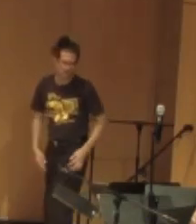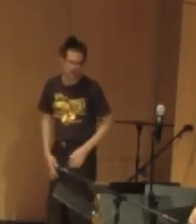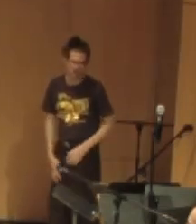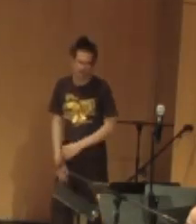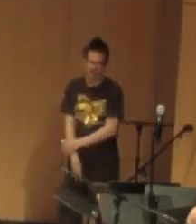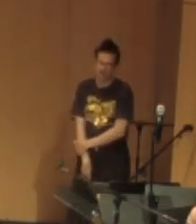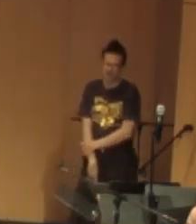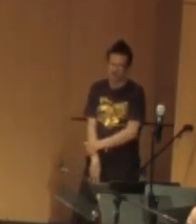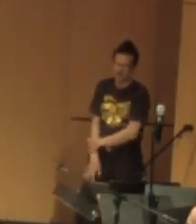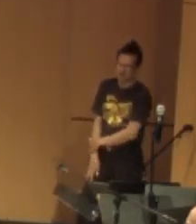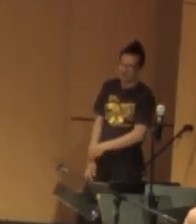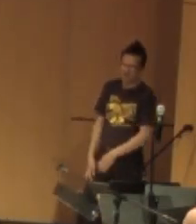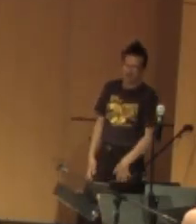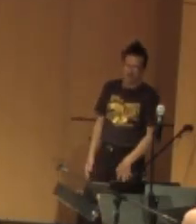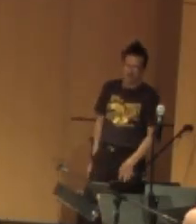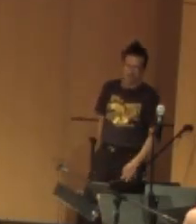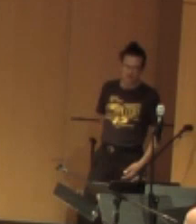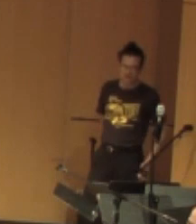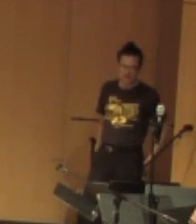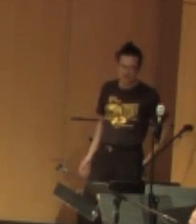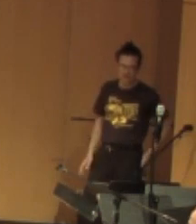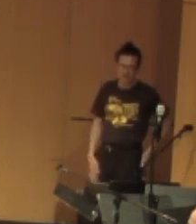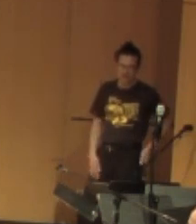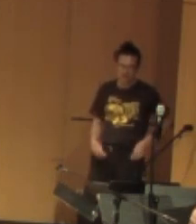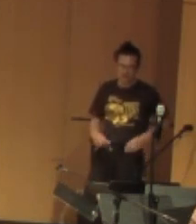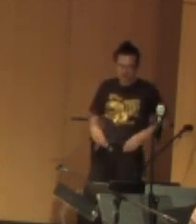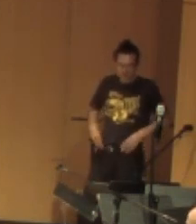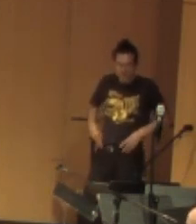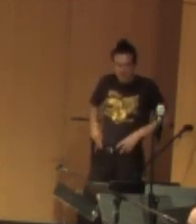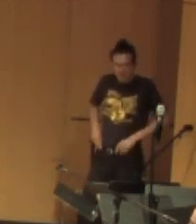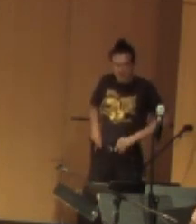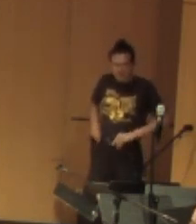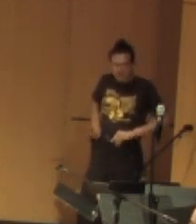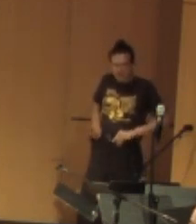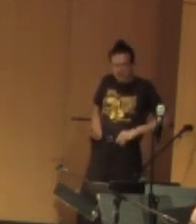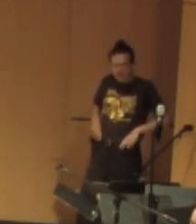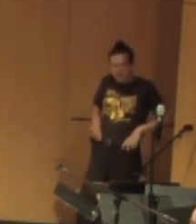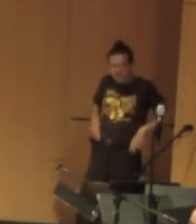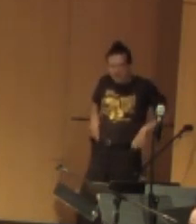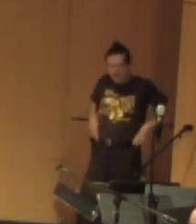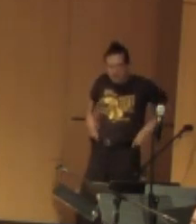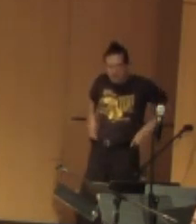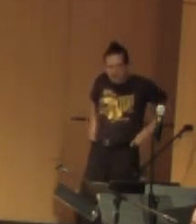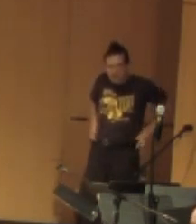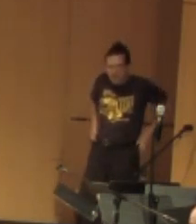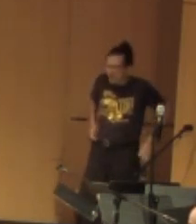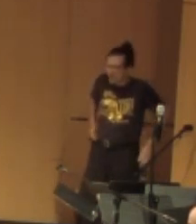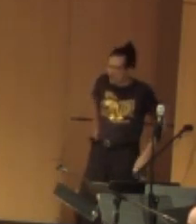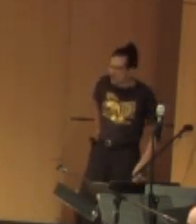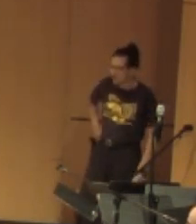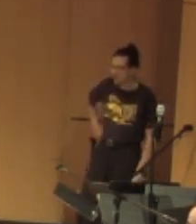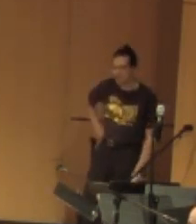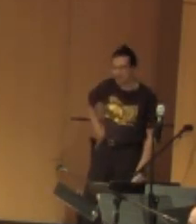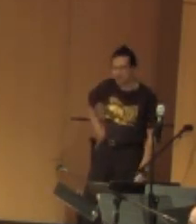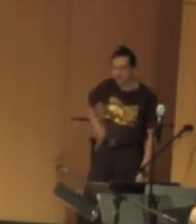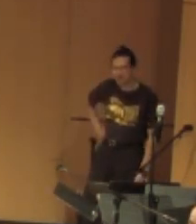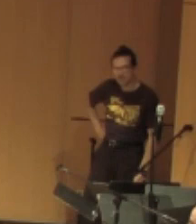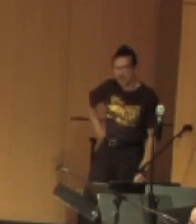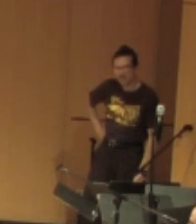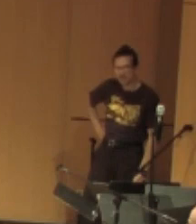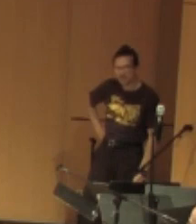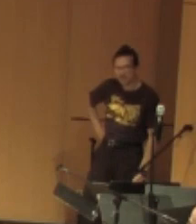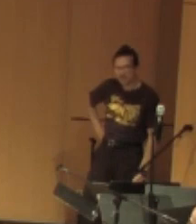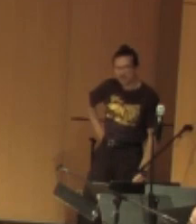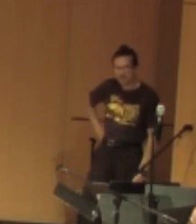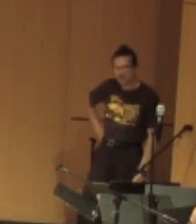I don't think that they they make it onto the stages and that's something we need to consider but but I think as Anna said